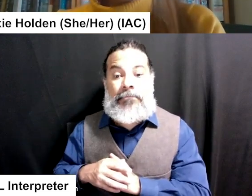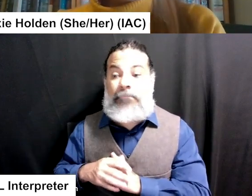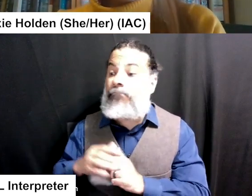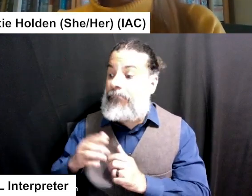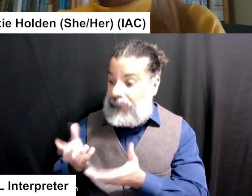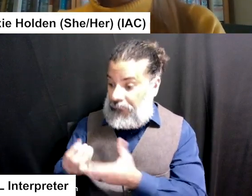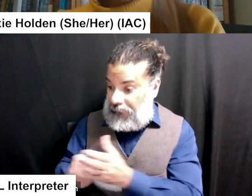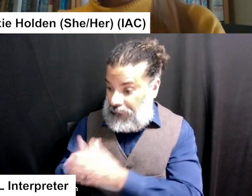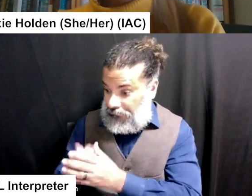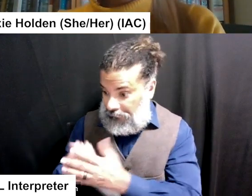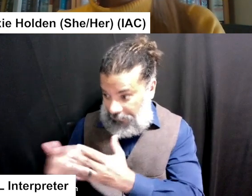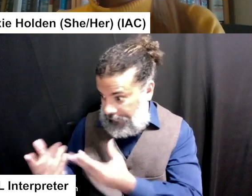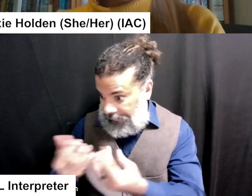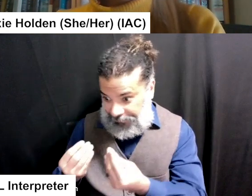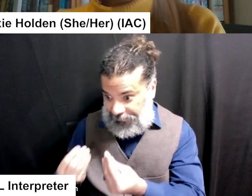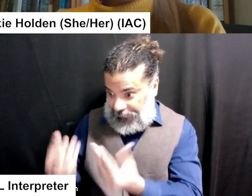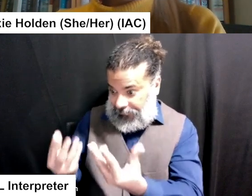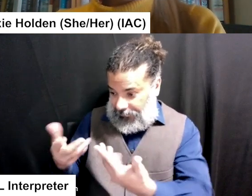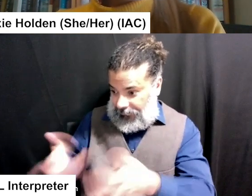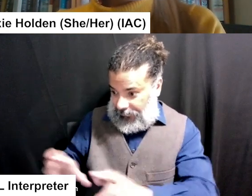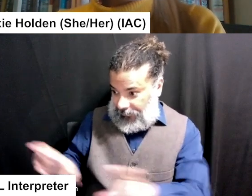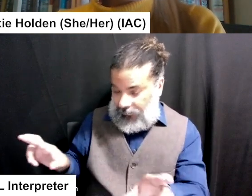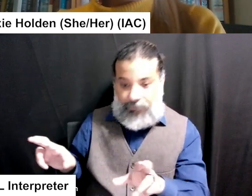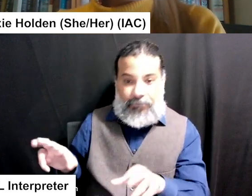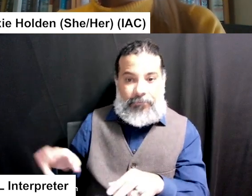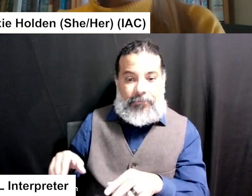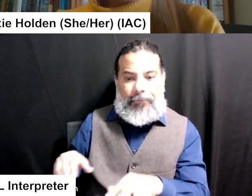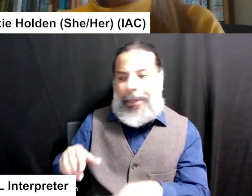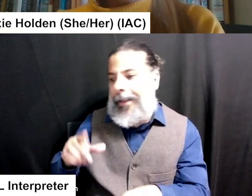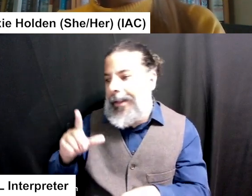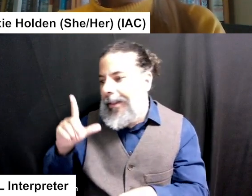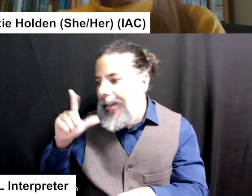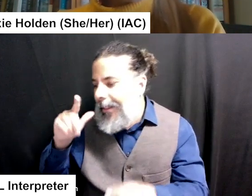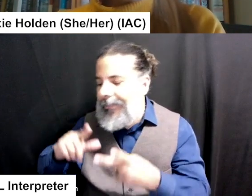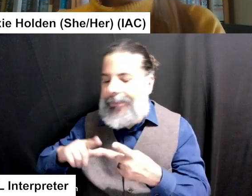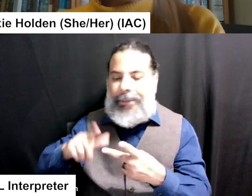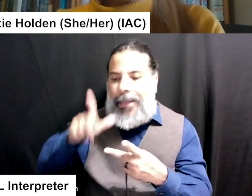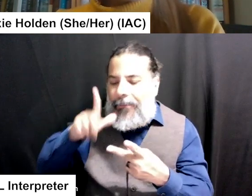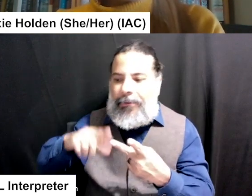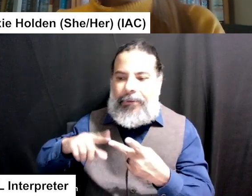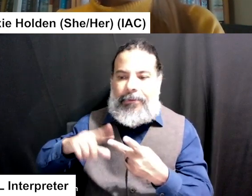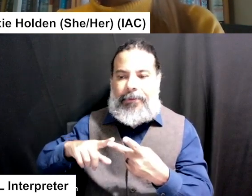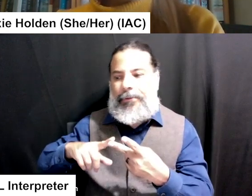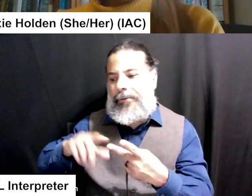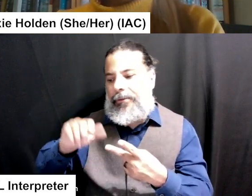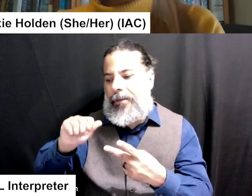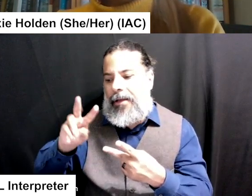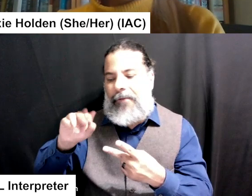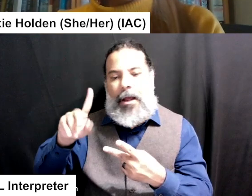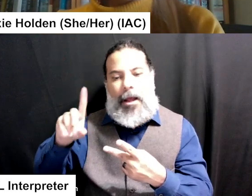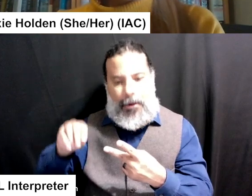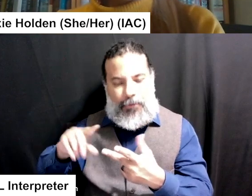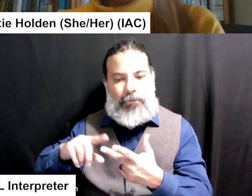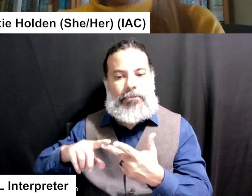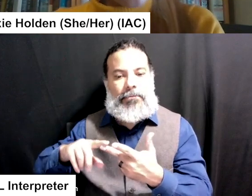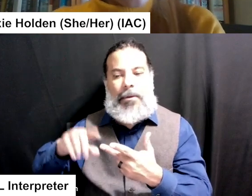crop is, done, so let's say that's lemons or avocados or mangoes, it will be distributed to you because you